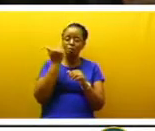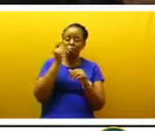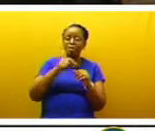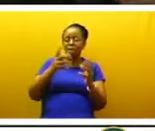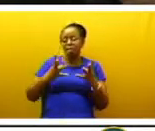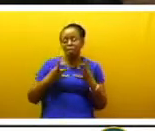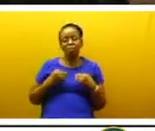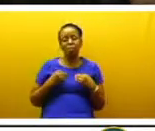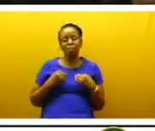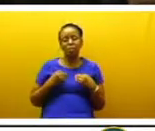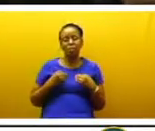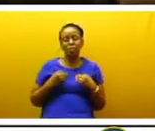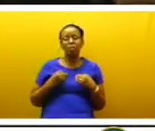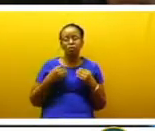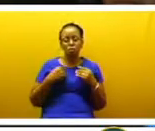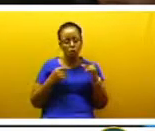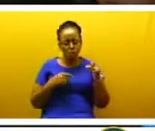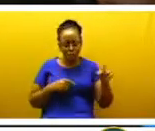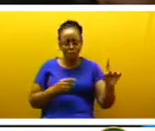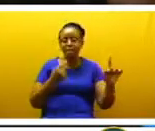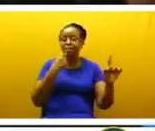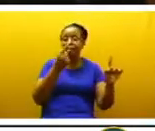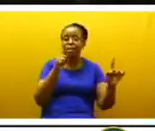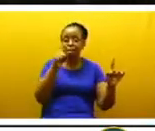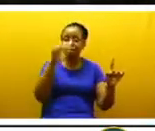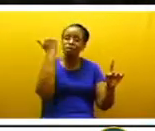they're basically saying to you,